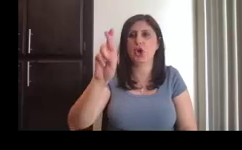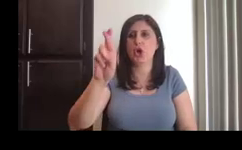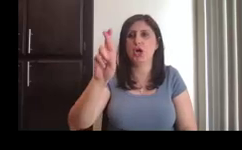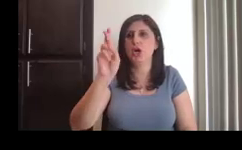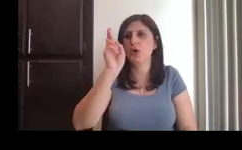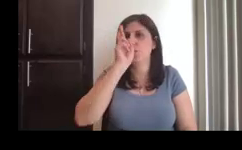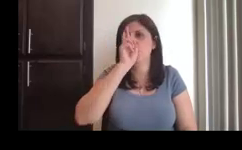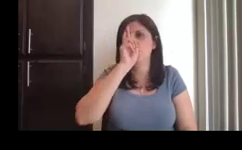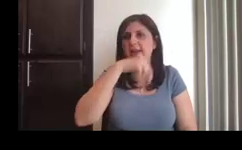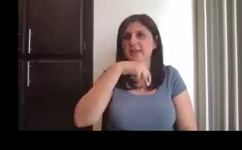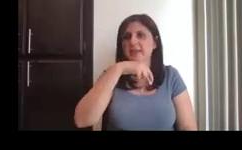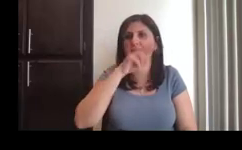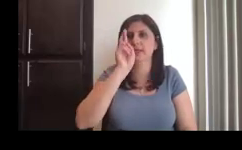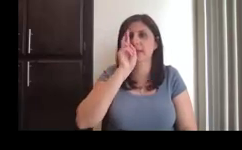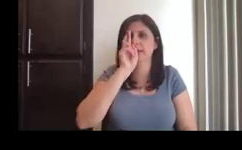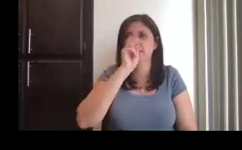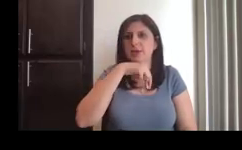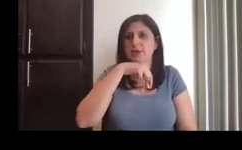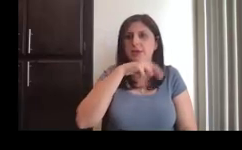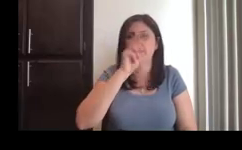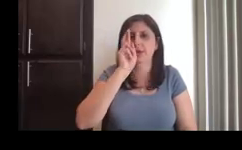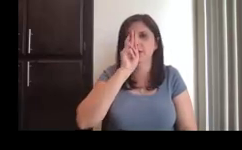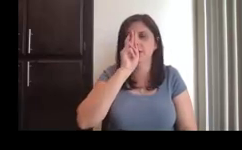Rat is with an R. Rat.